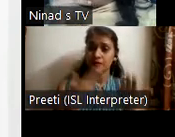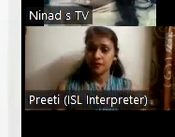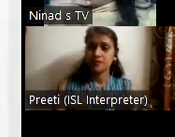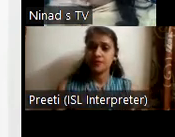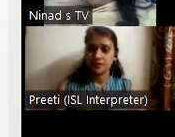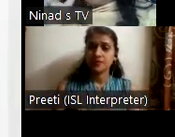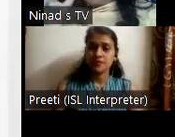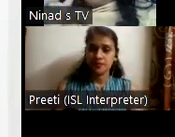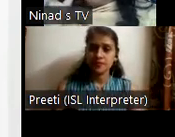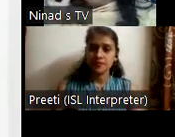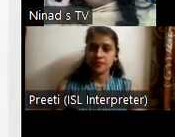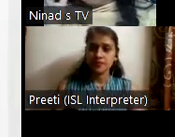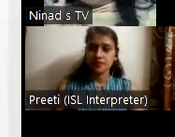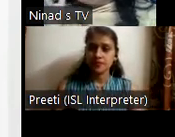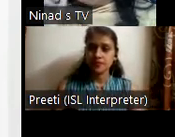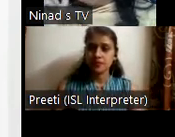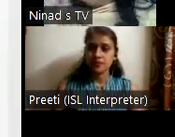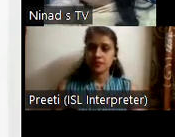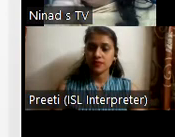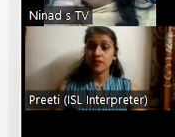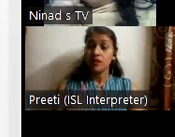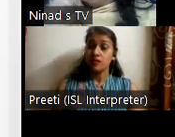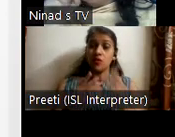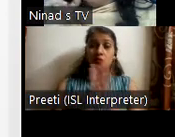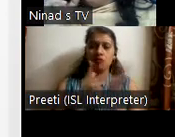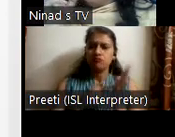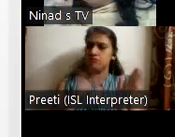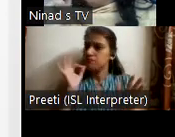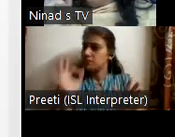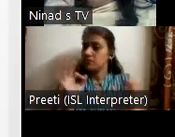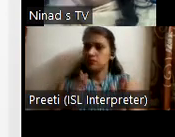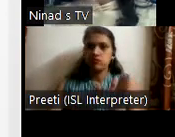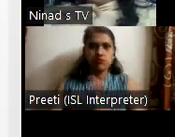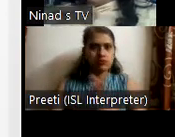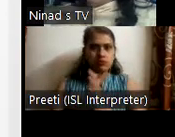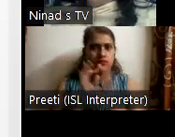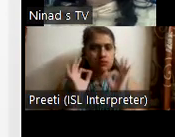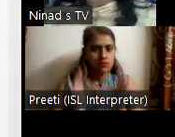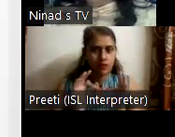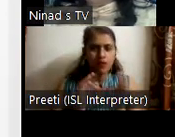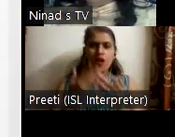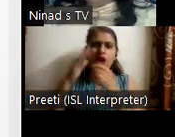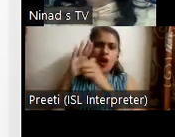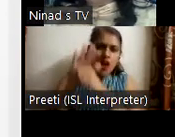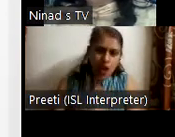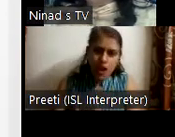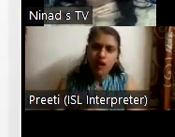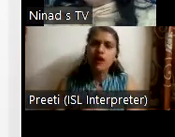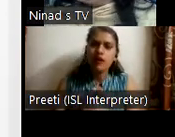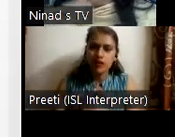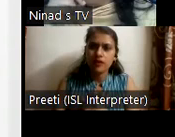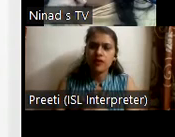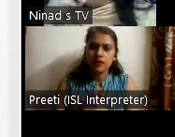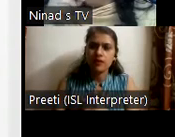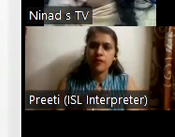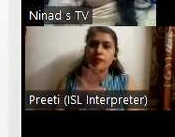Paul Fredo, that it talks about, it's very fascinating book to understand that how the oppression is